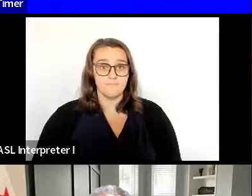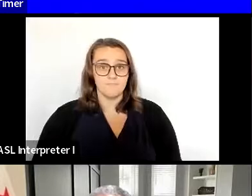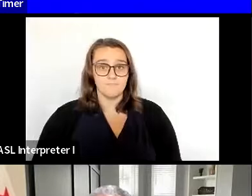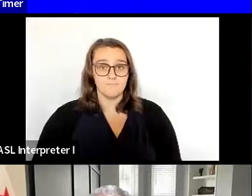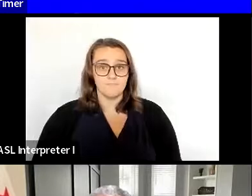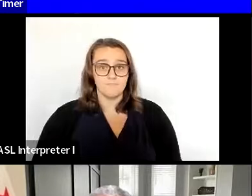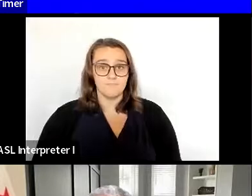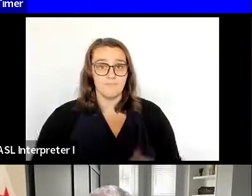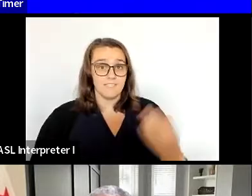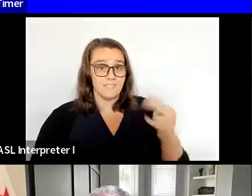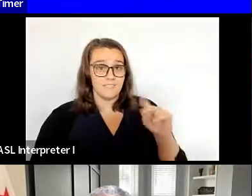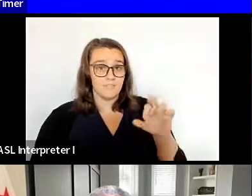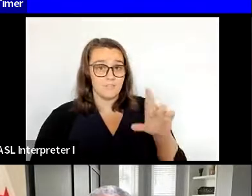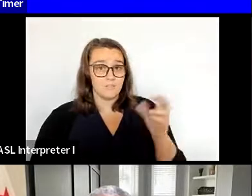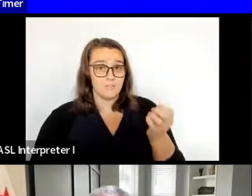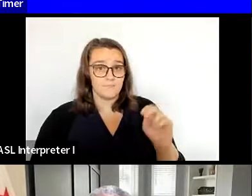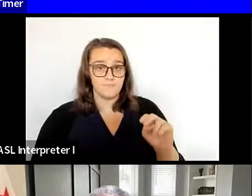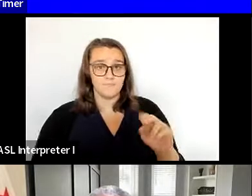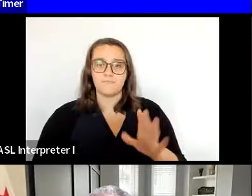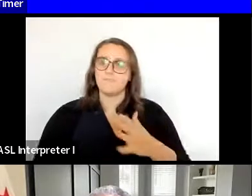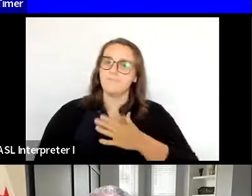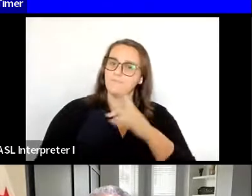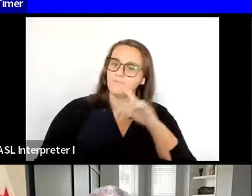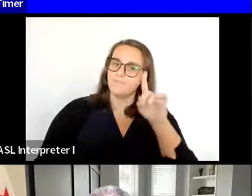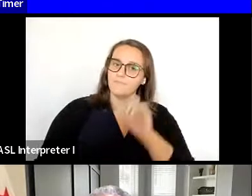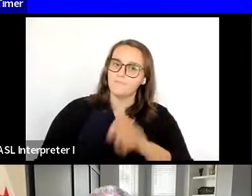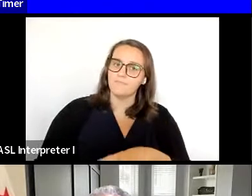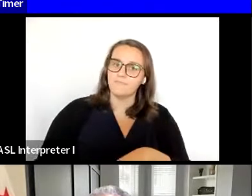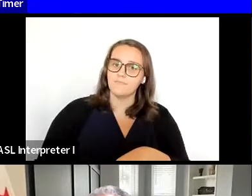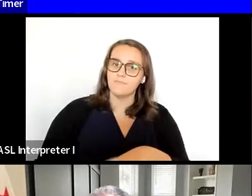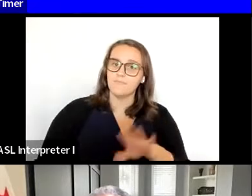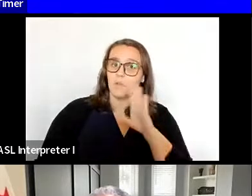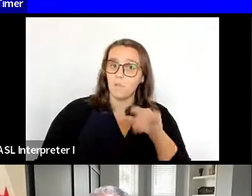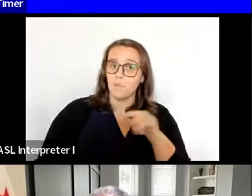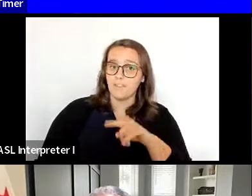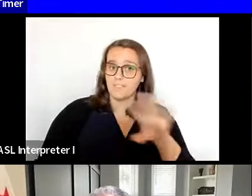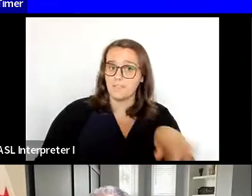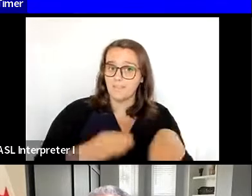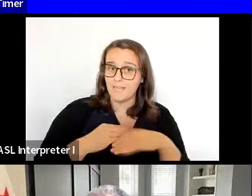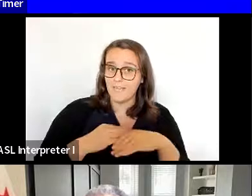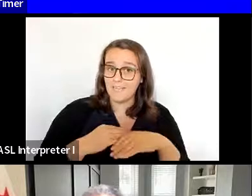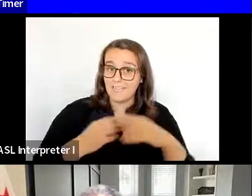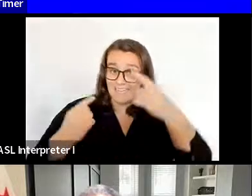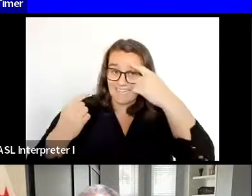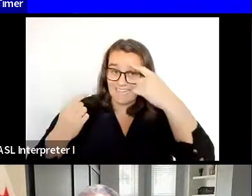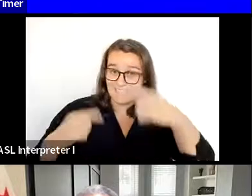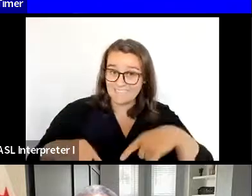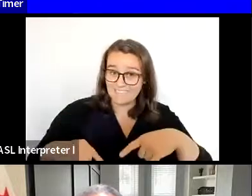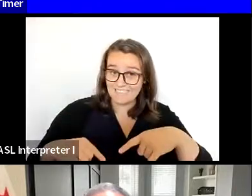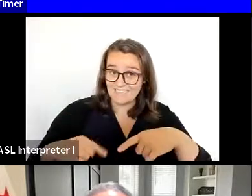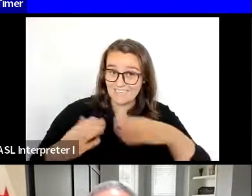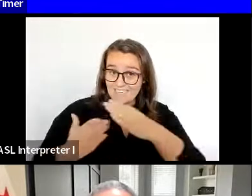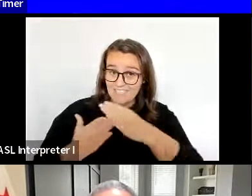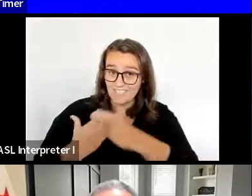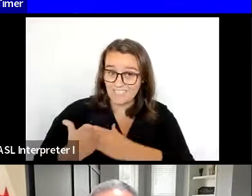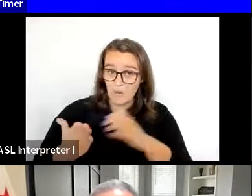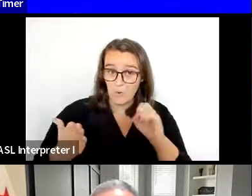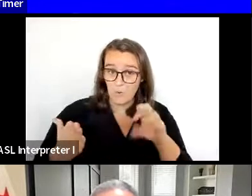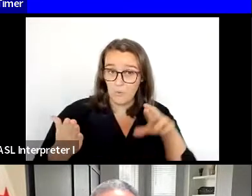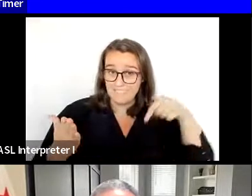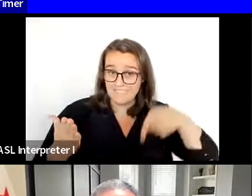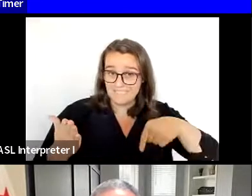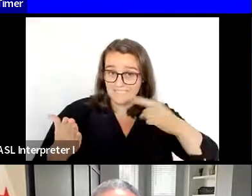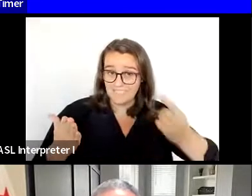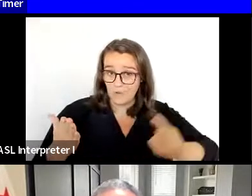Councilmember Henderson? I guess my question is, will this be placed on a consent agenda, or is this the only opportunity for